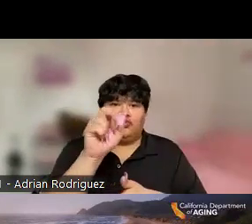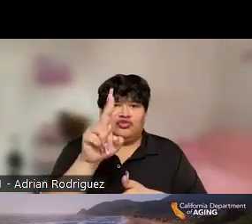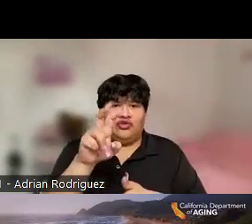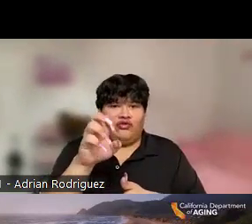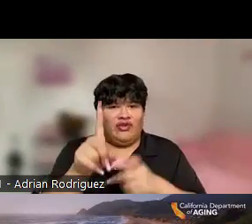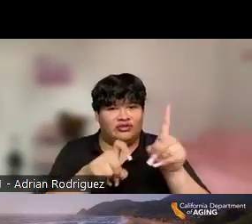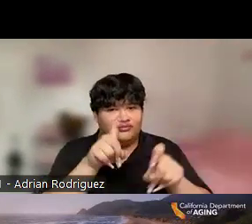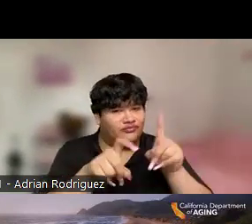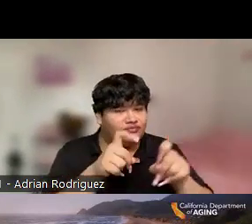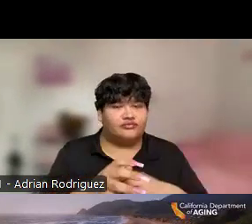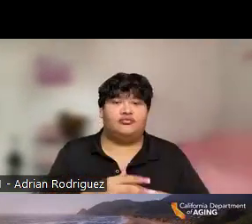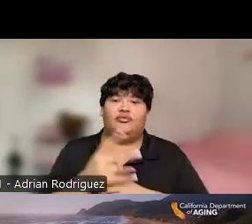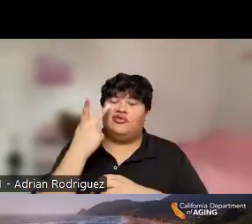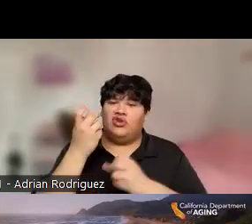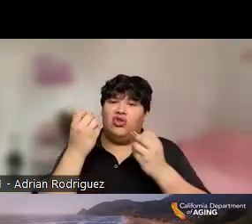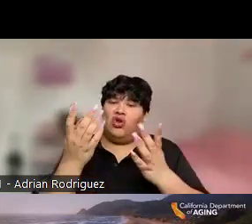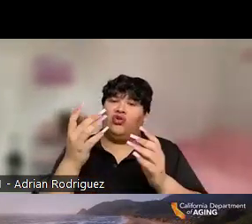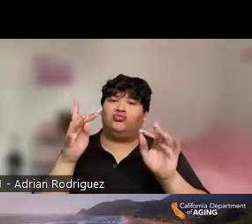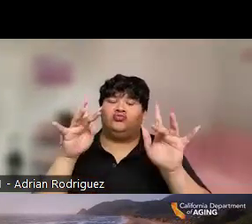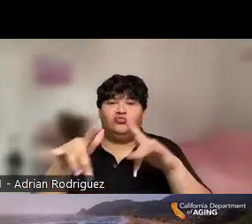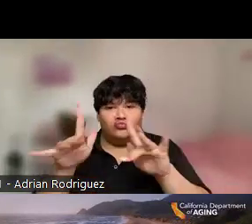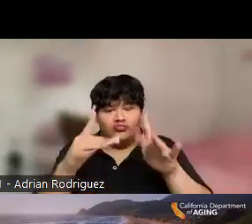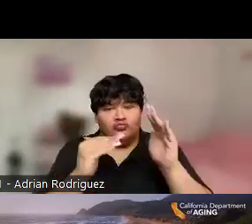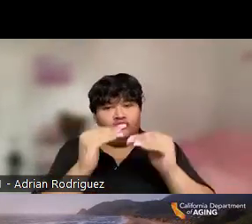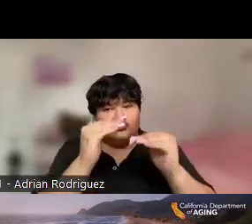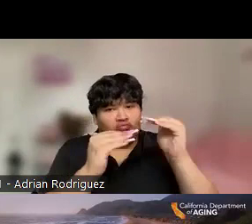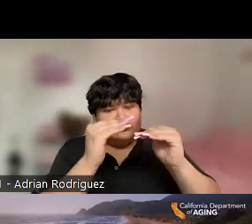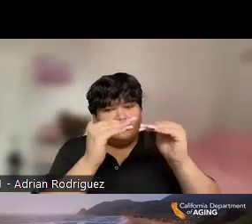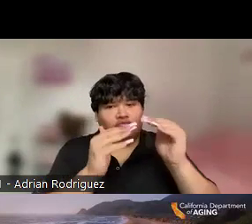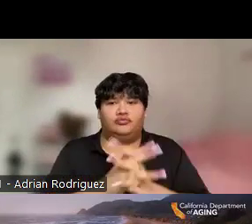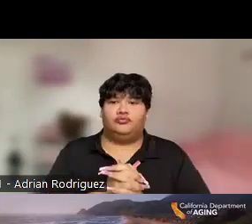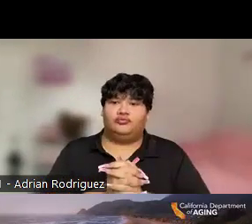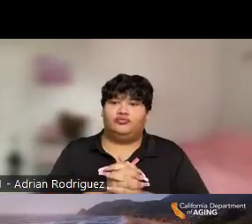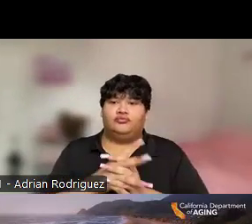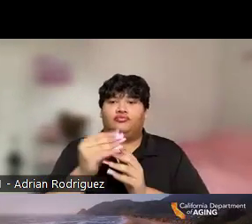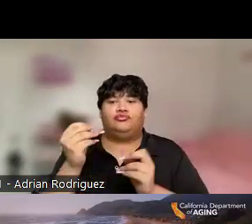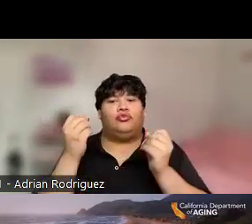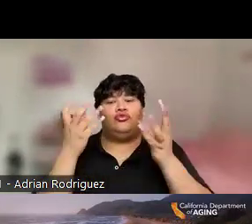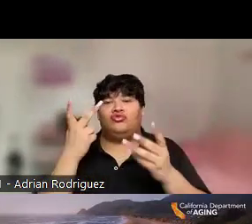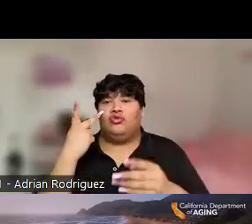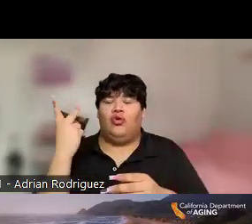actually using our website and how they're getting their information. And across all of this work,